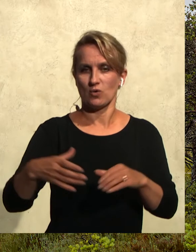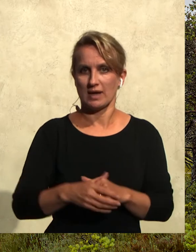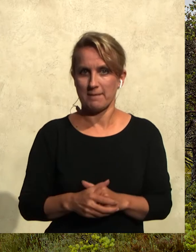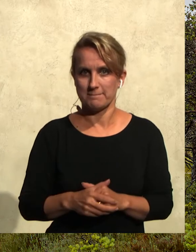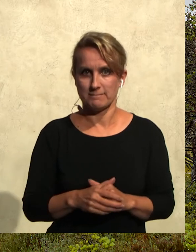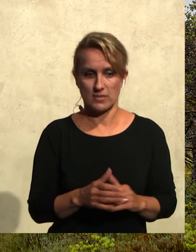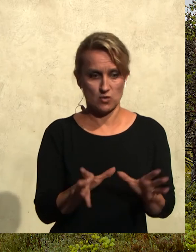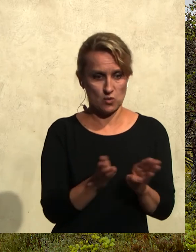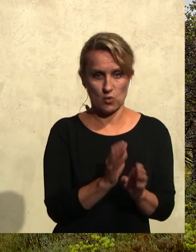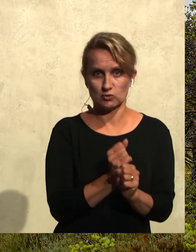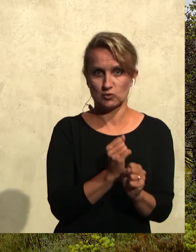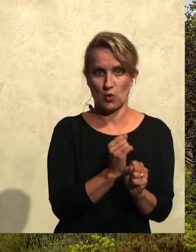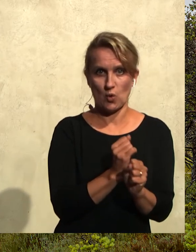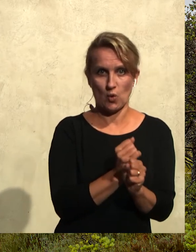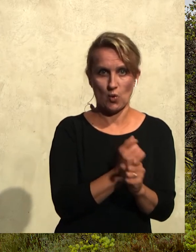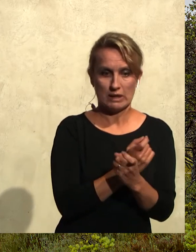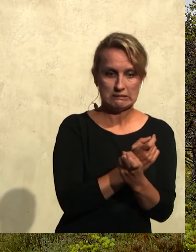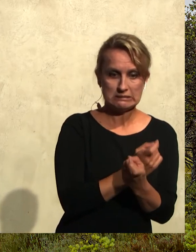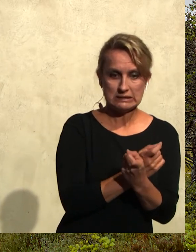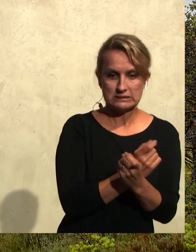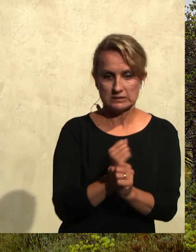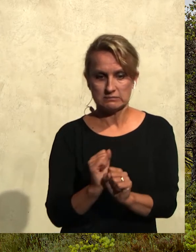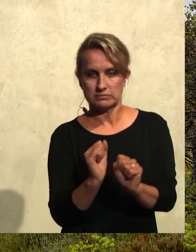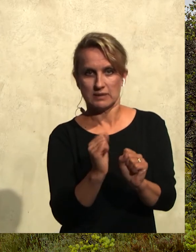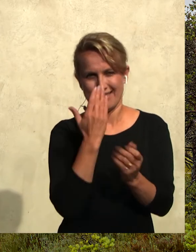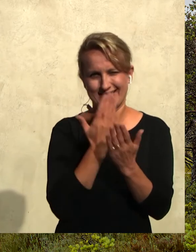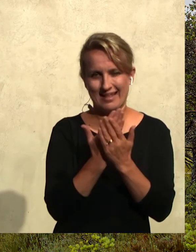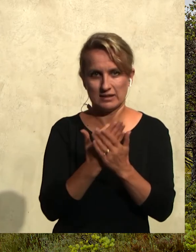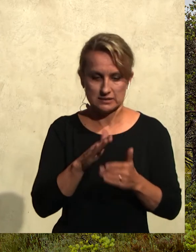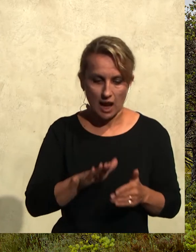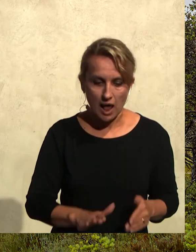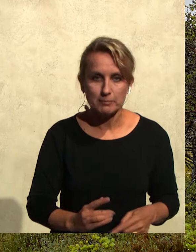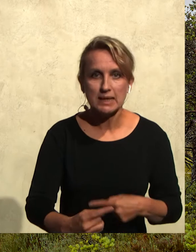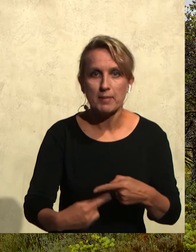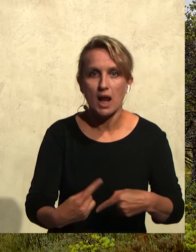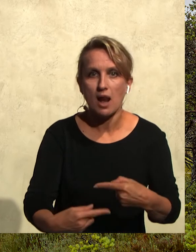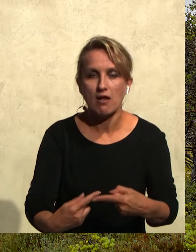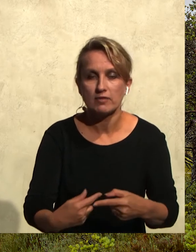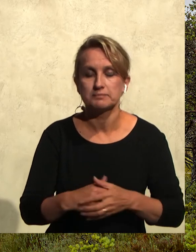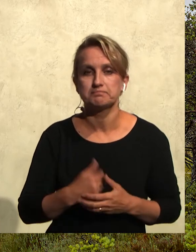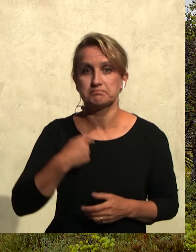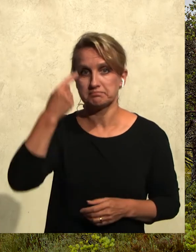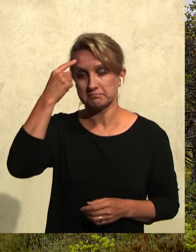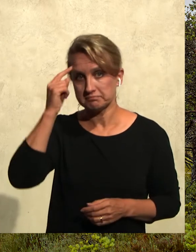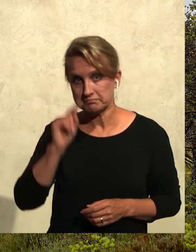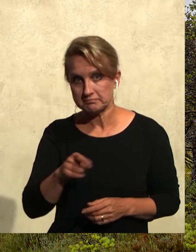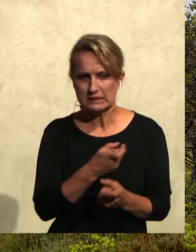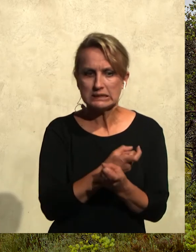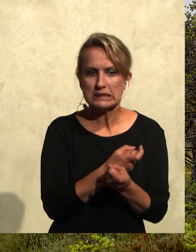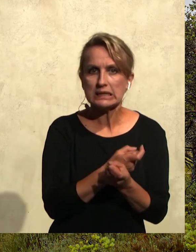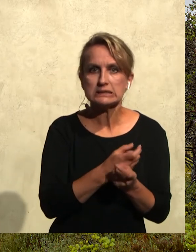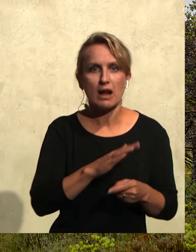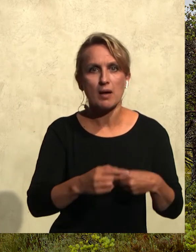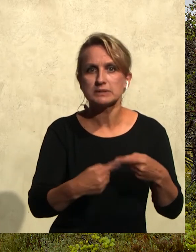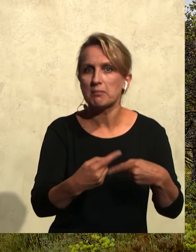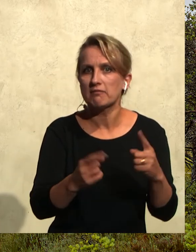for example, as a life course stage, we know that some of the risk factors would include obviously maltreatment